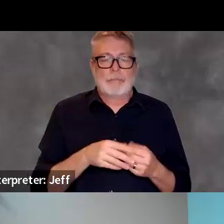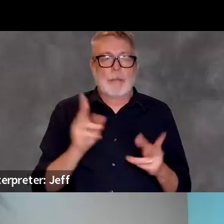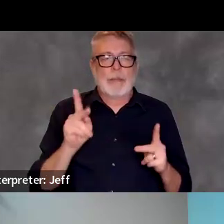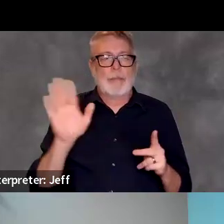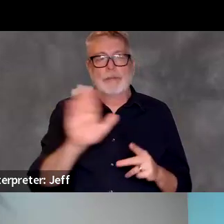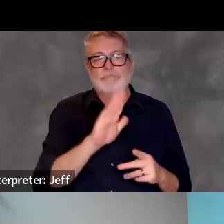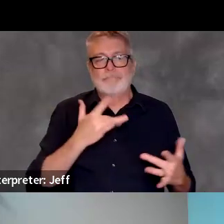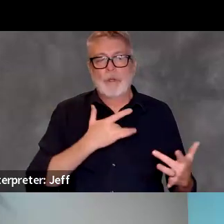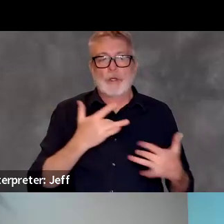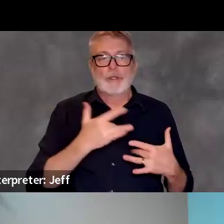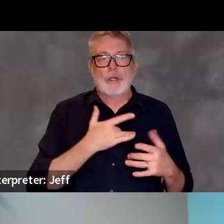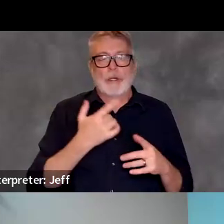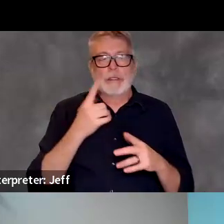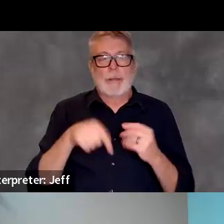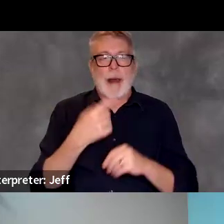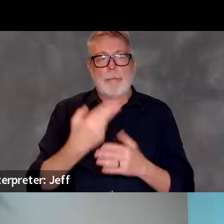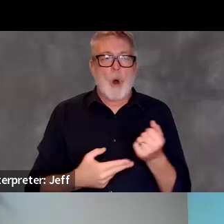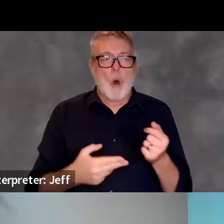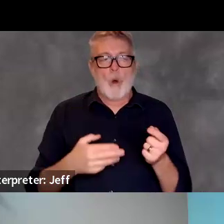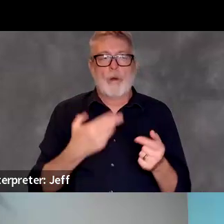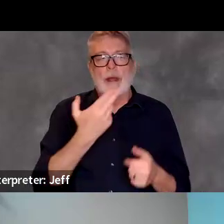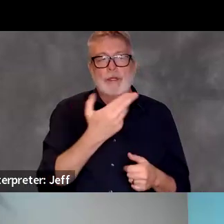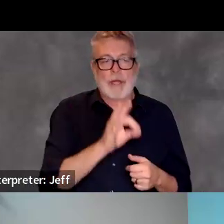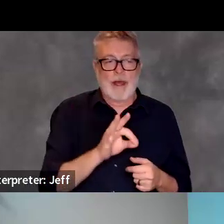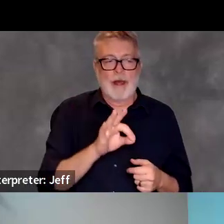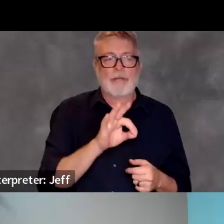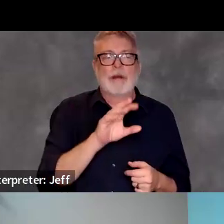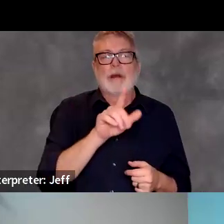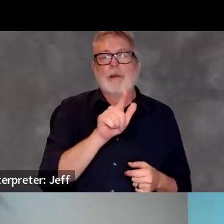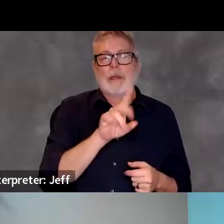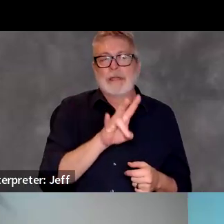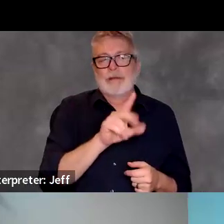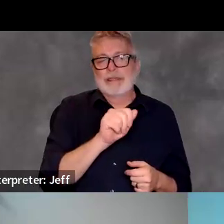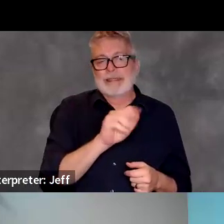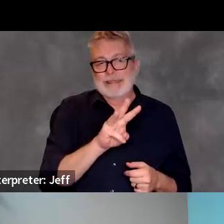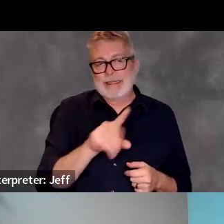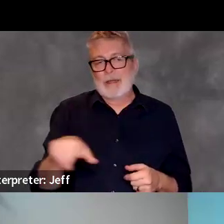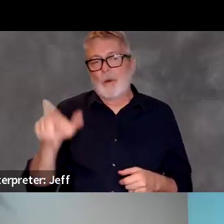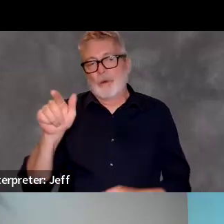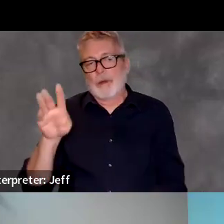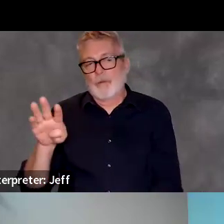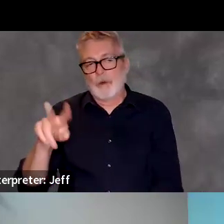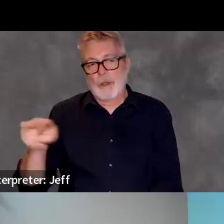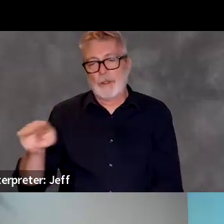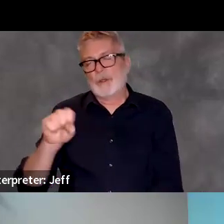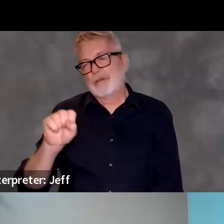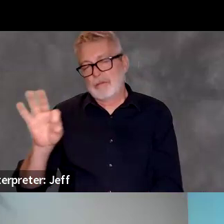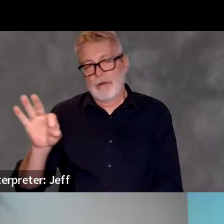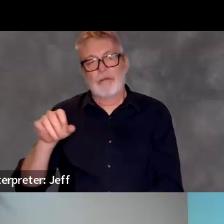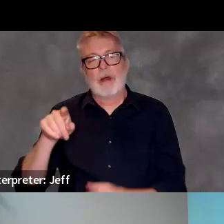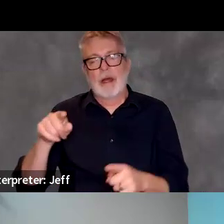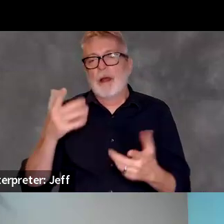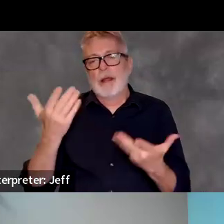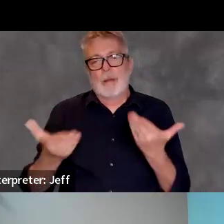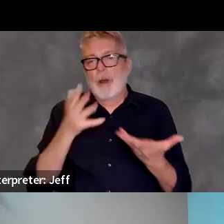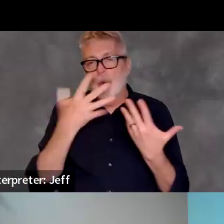concerns on both bills, because these bills will probably merge at some point, or they're going to have to go through each of